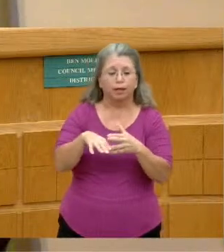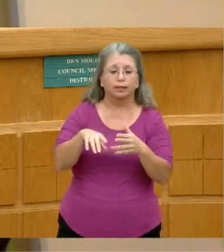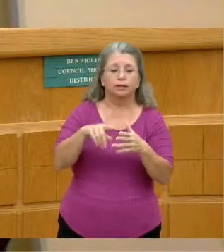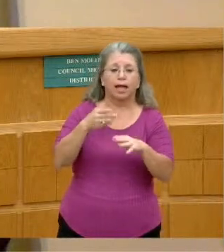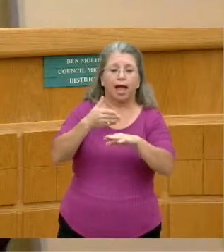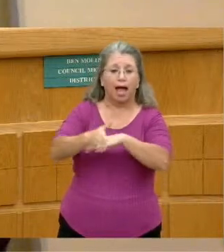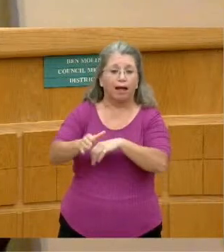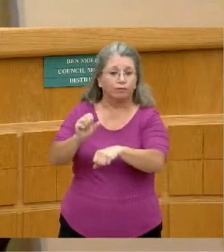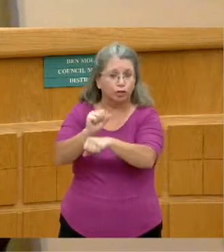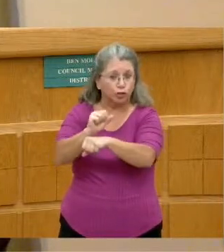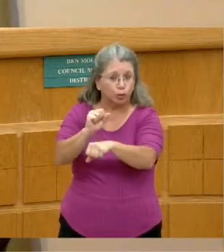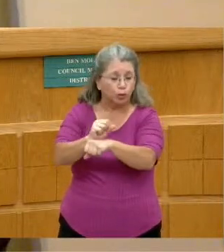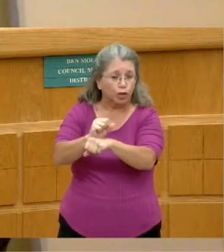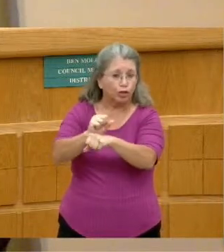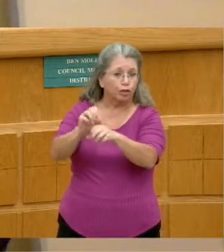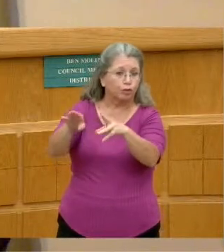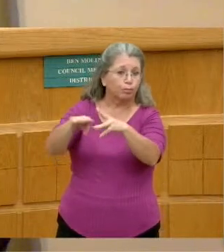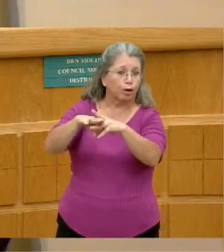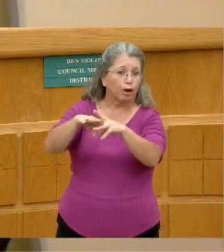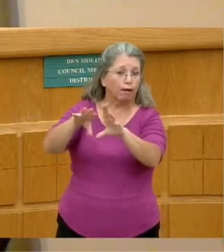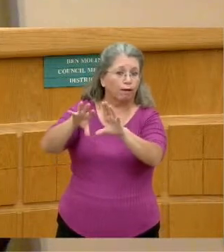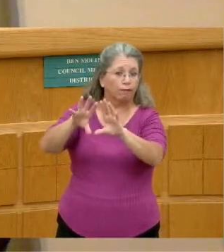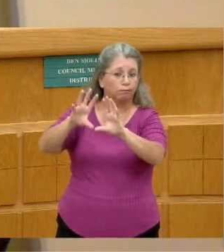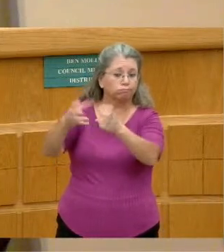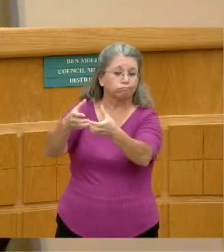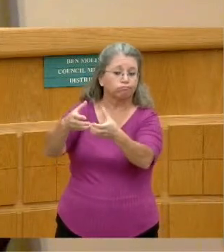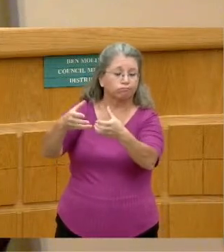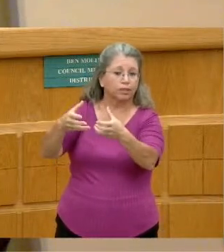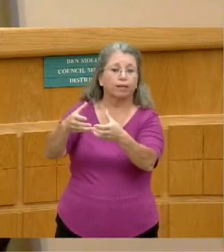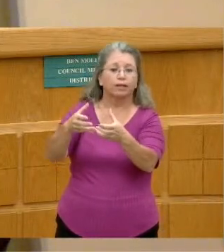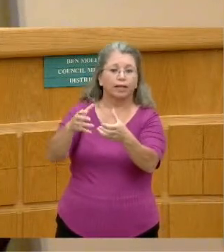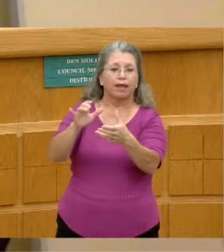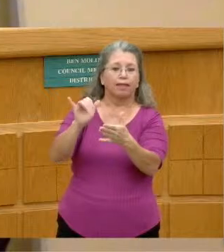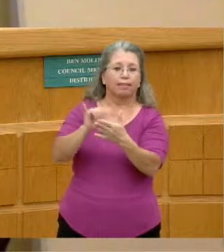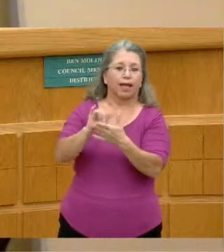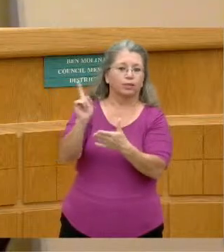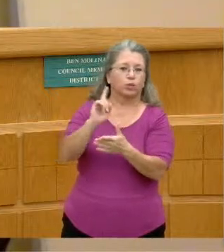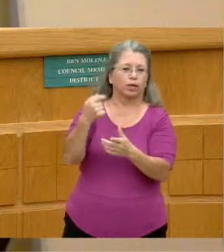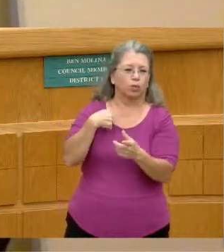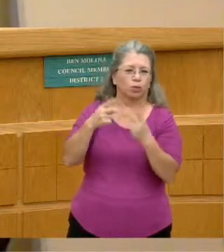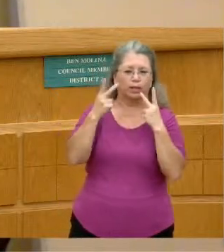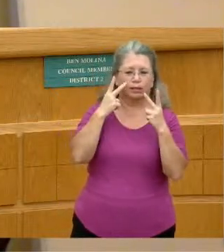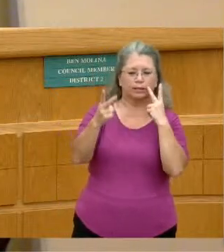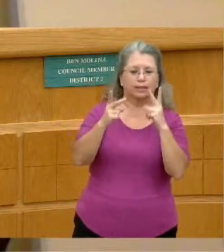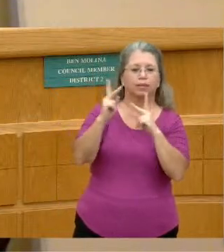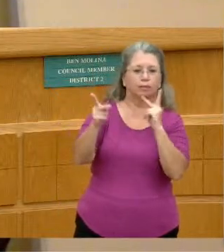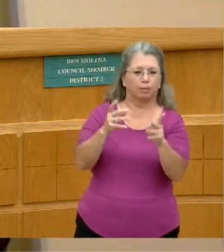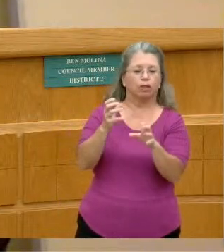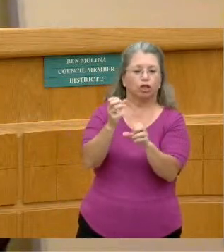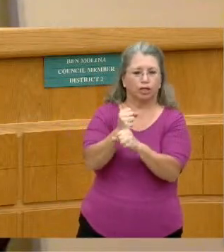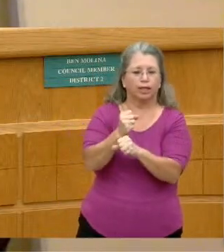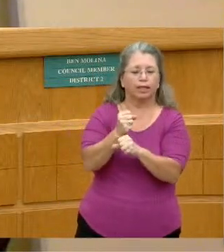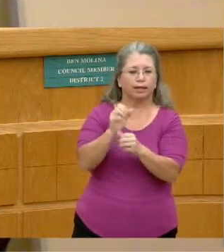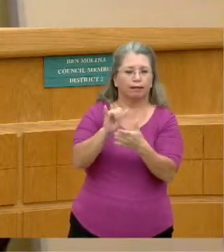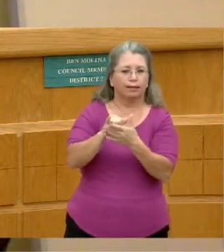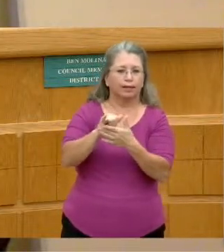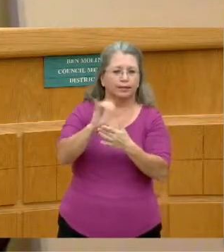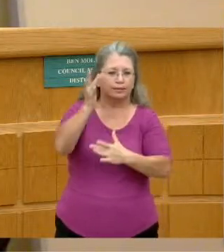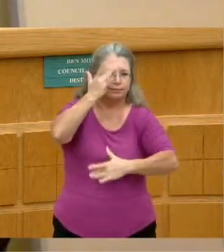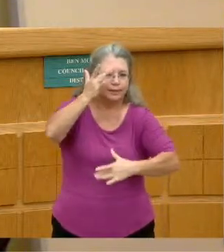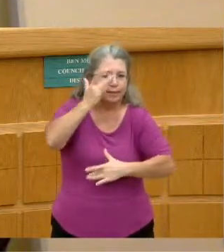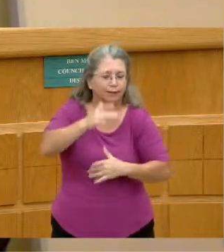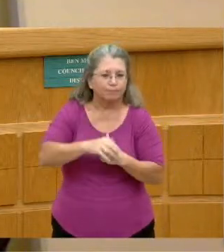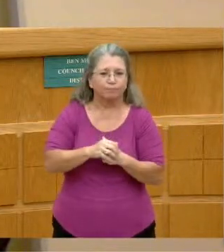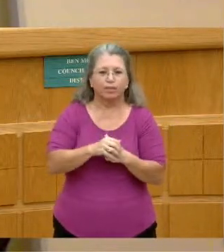of the places we see our COVID-19 positive cases. Don't take a break from COVID-19. Your only break is